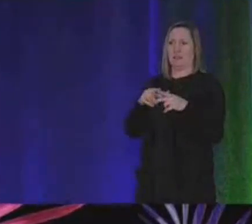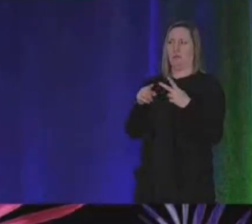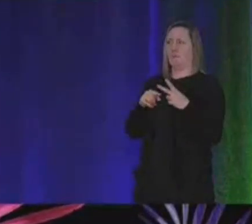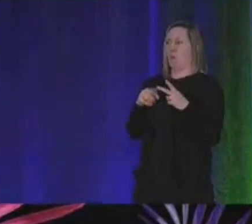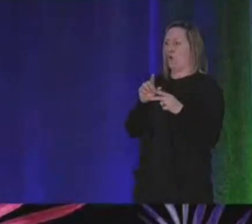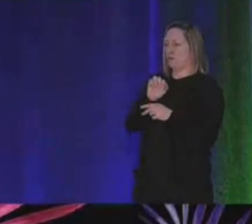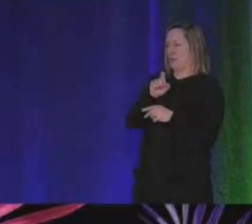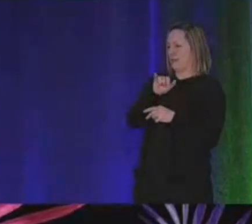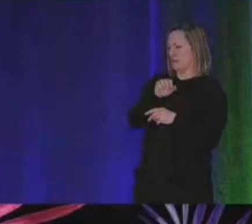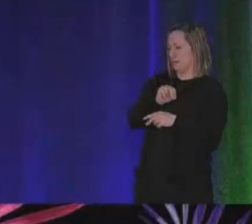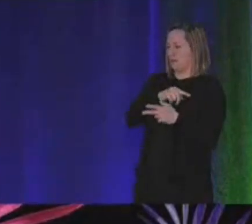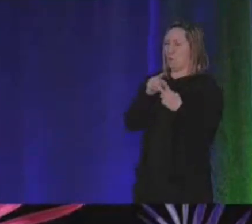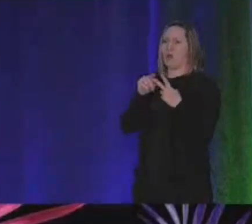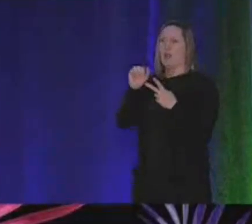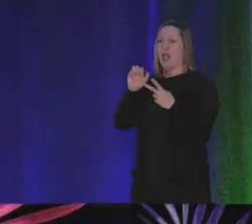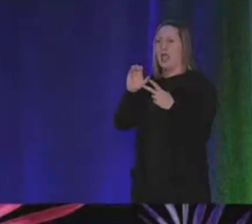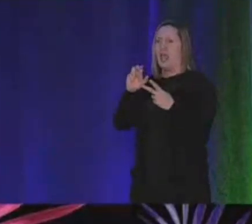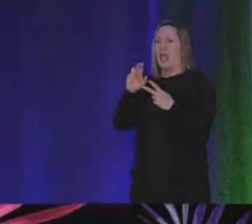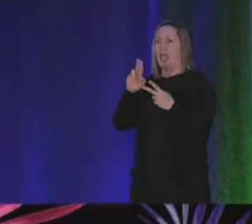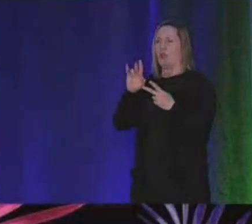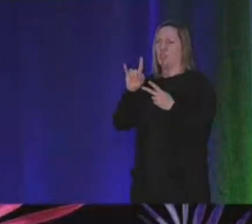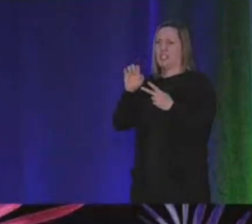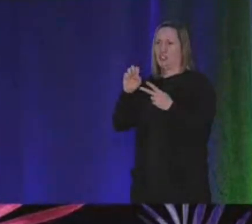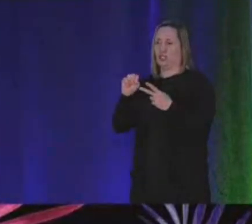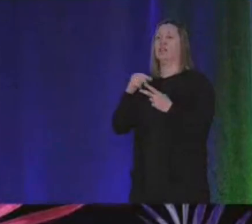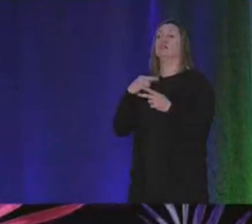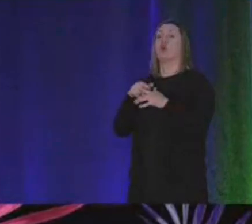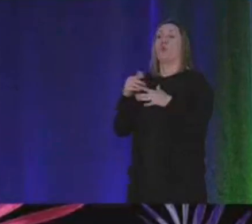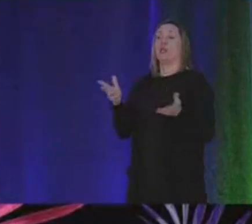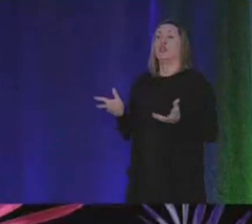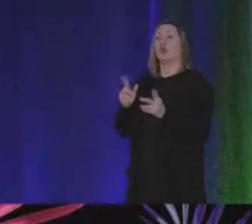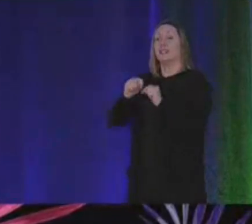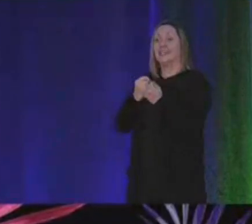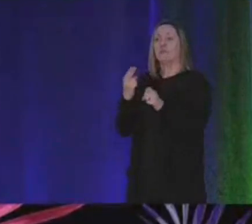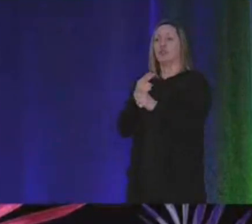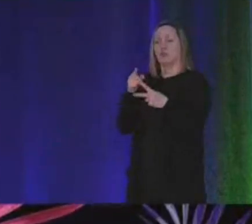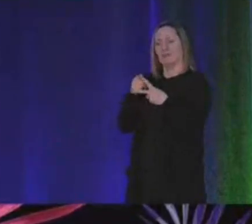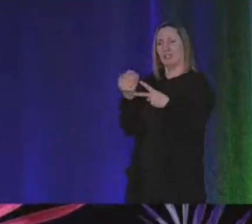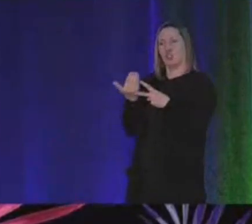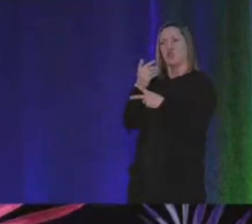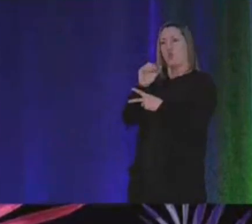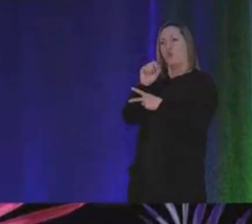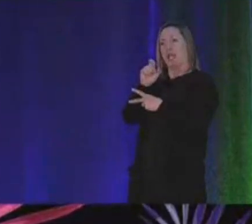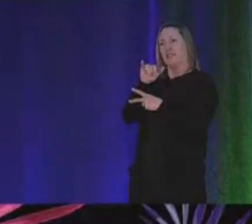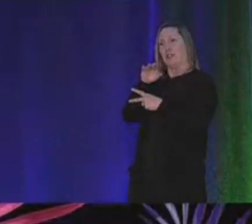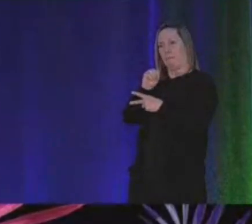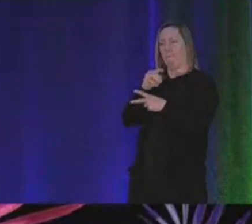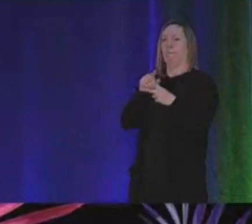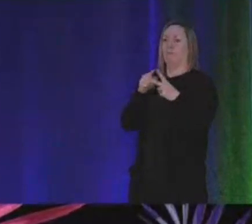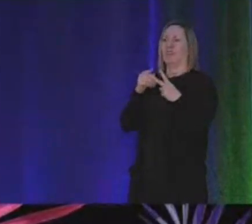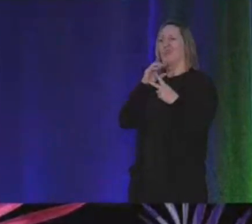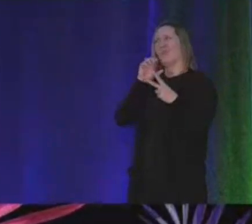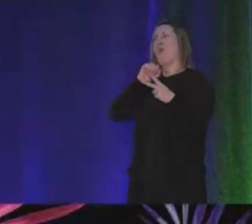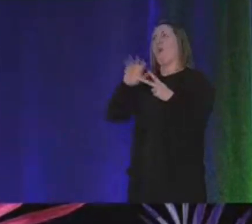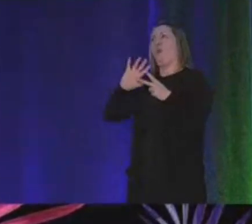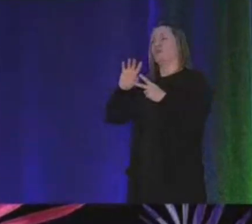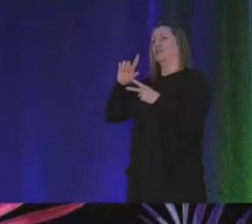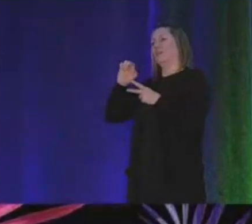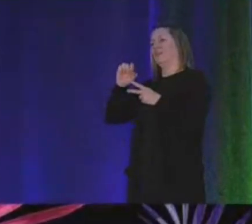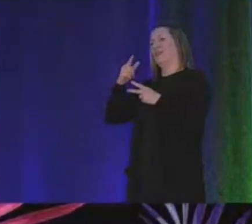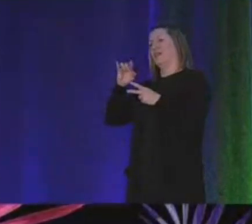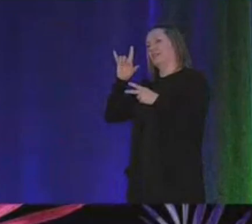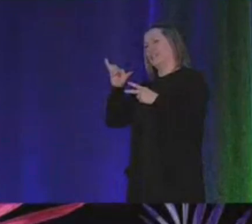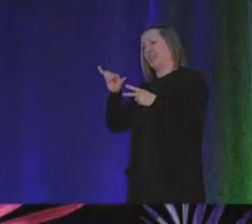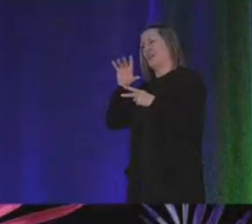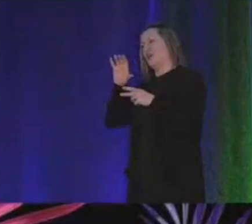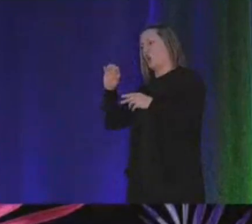and one come from acquisition. So we encourage teams to start using the new Axiom components, but all those legacy code base, it's